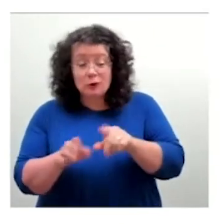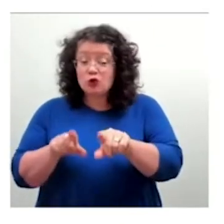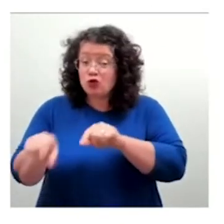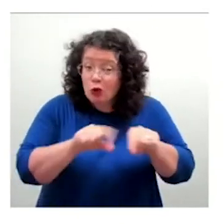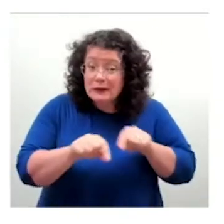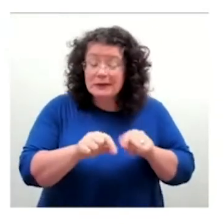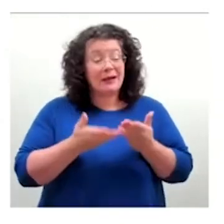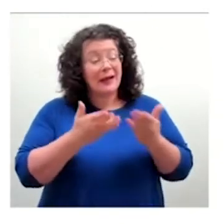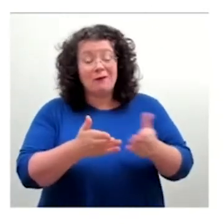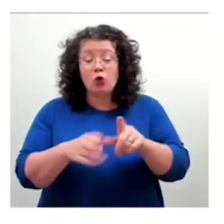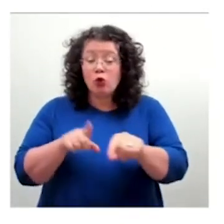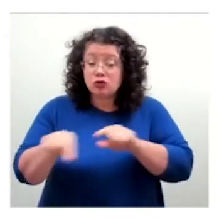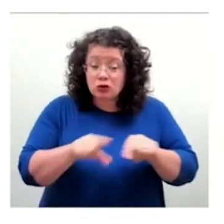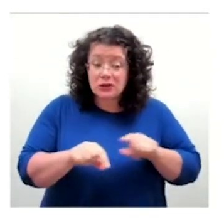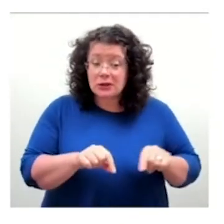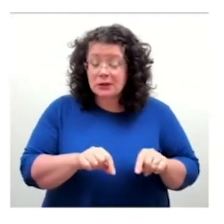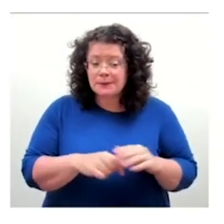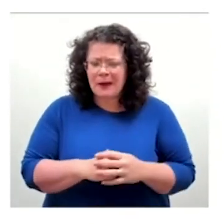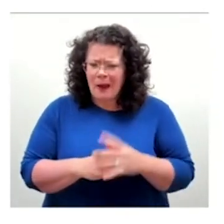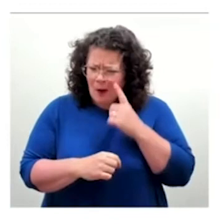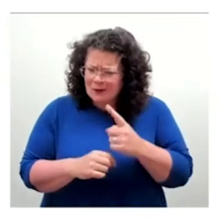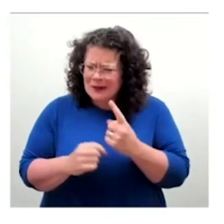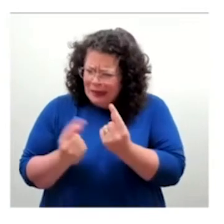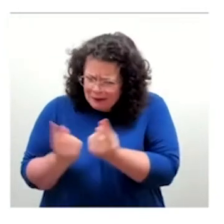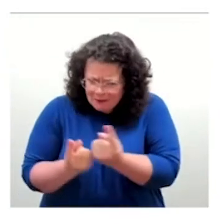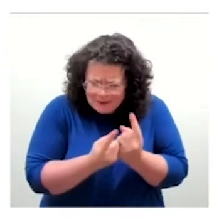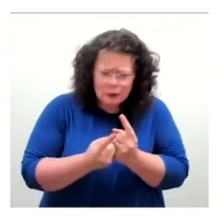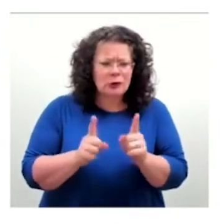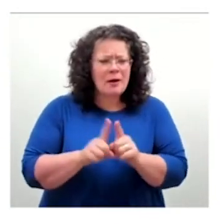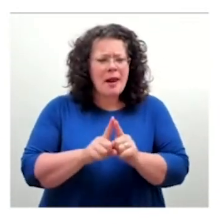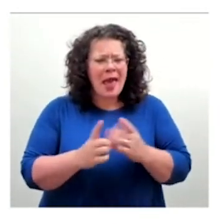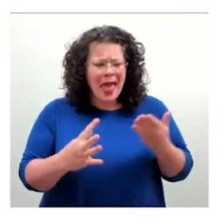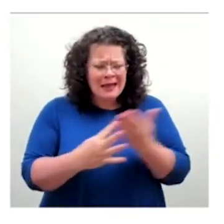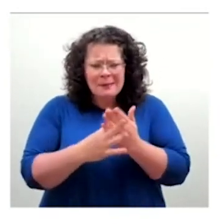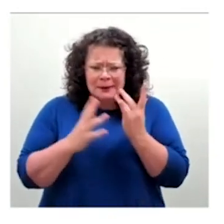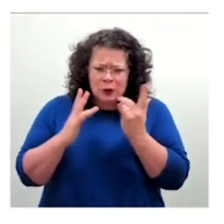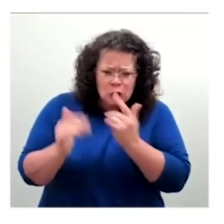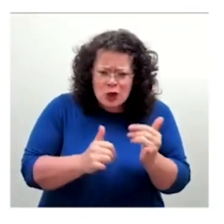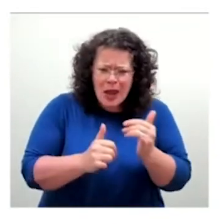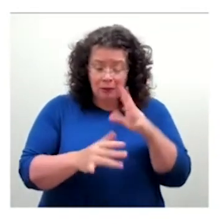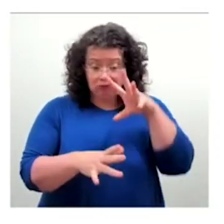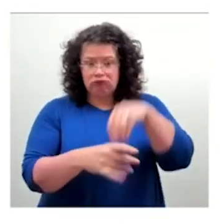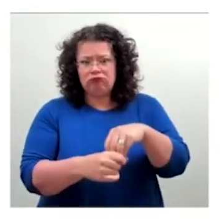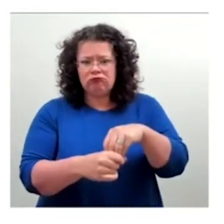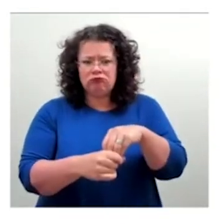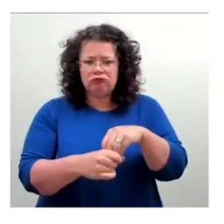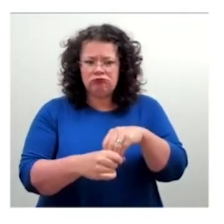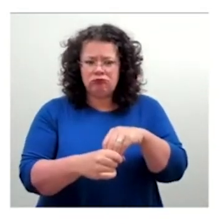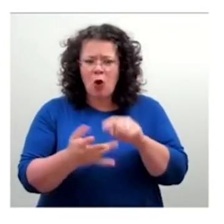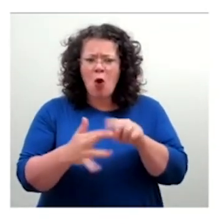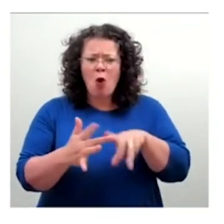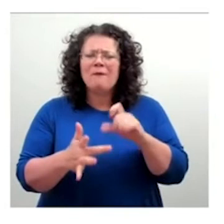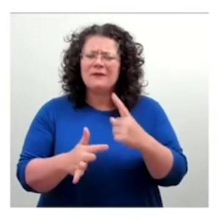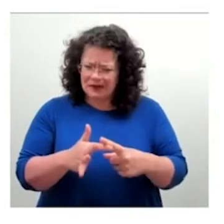via AI to just quickly identify those issues and in a lot of instances now fix